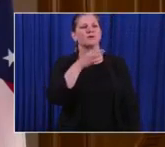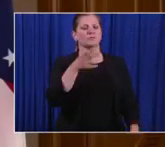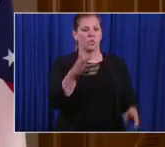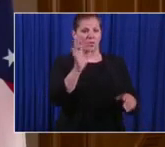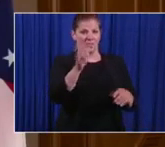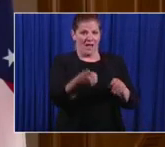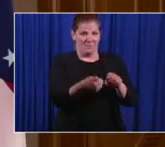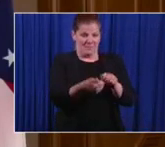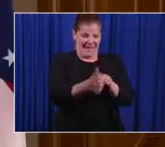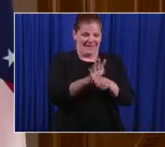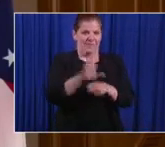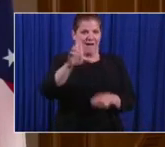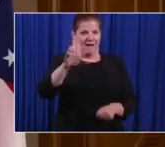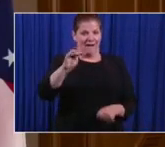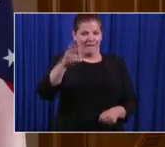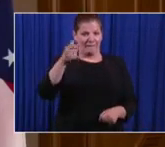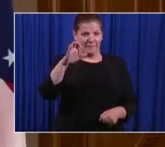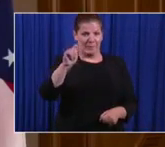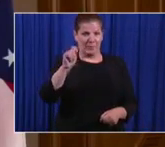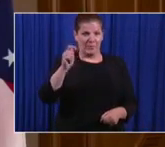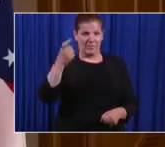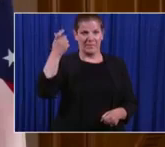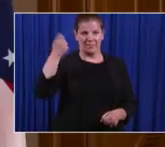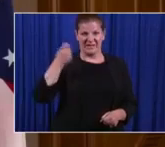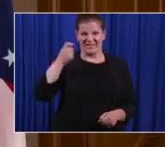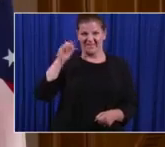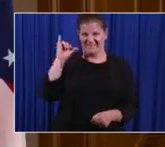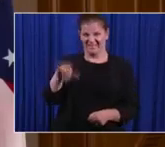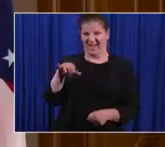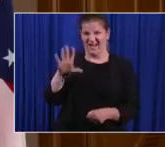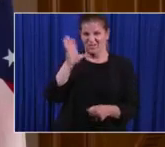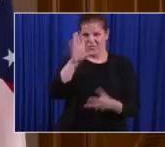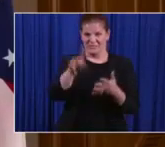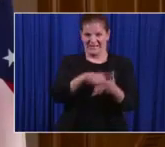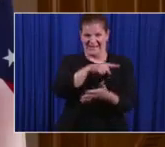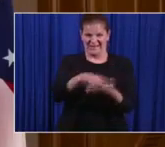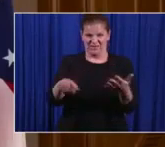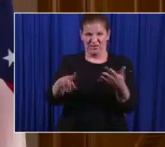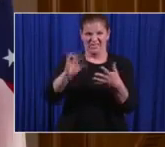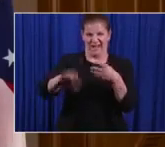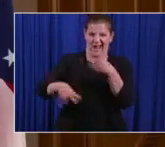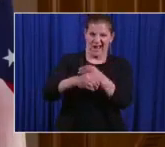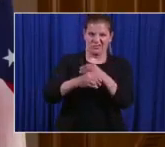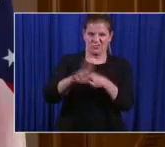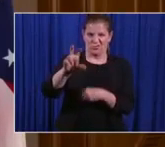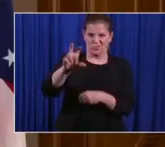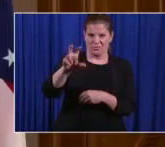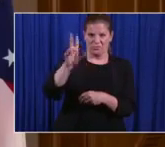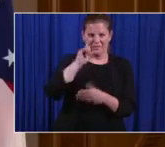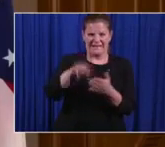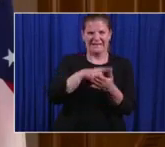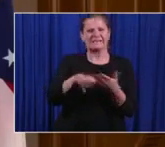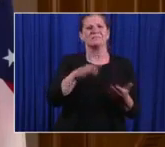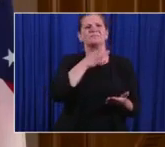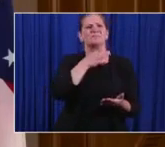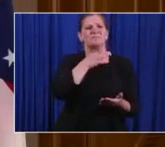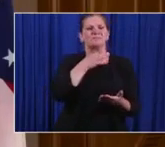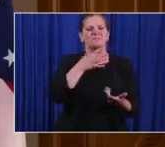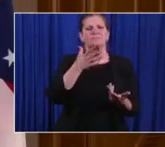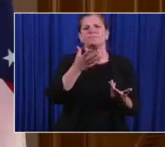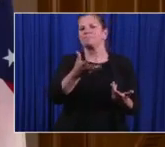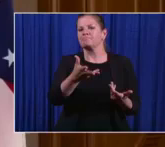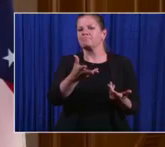unemployment benefits. Do you have any data showing that people are choosing to stay home because they can earn more